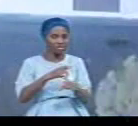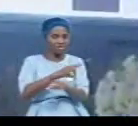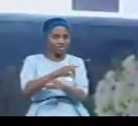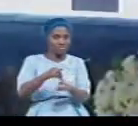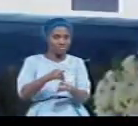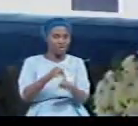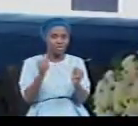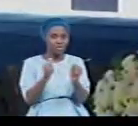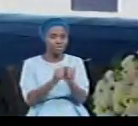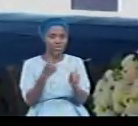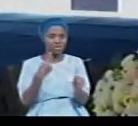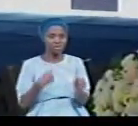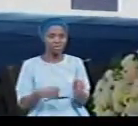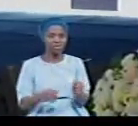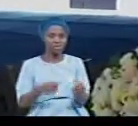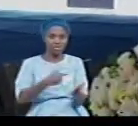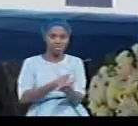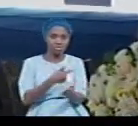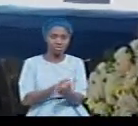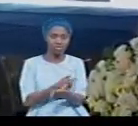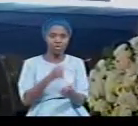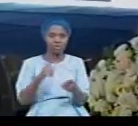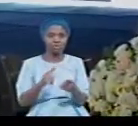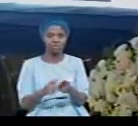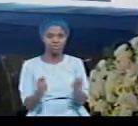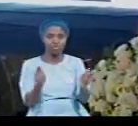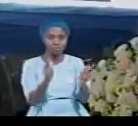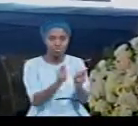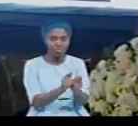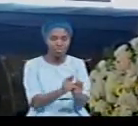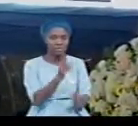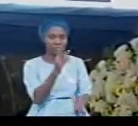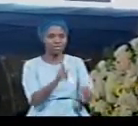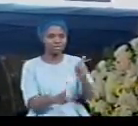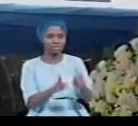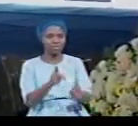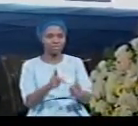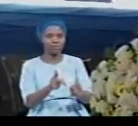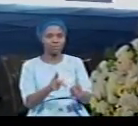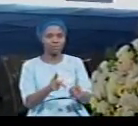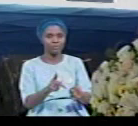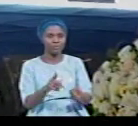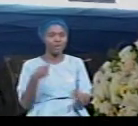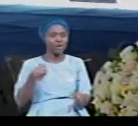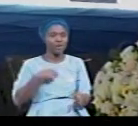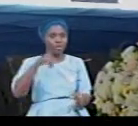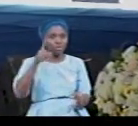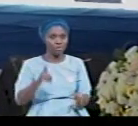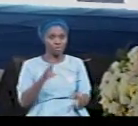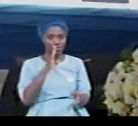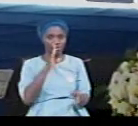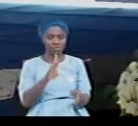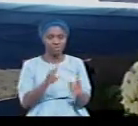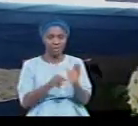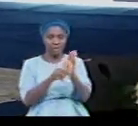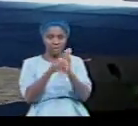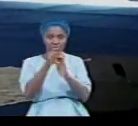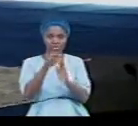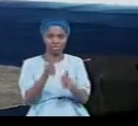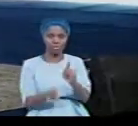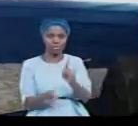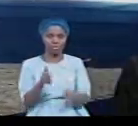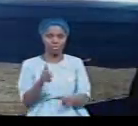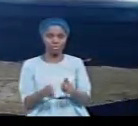to reach out to the people we need to reach out to. But we must be matured people. We're